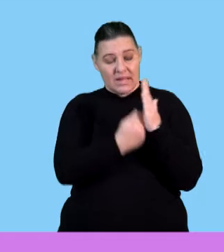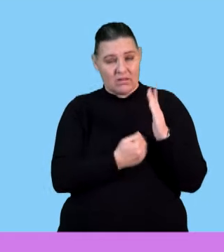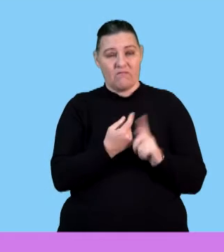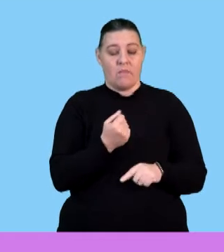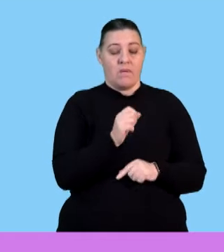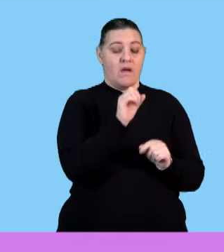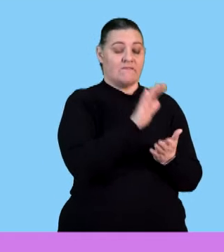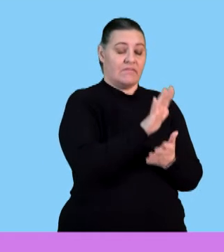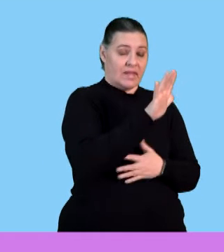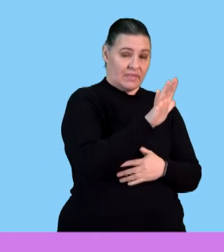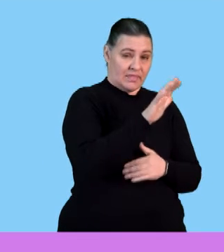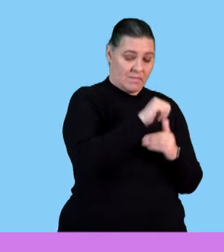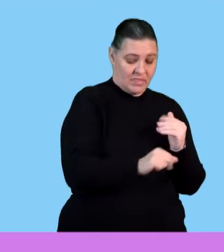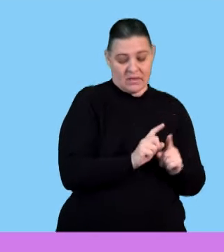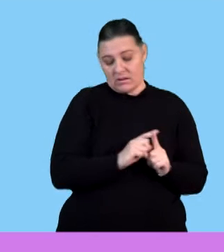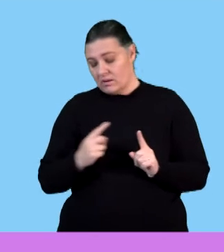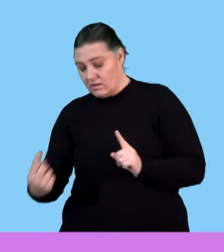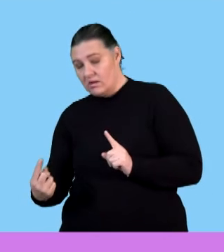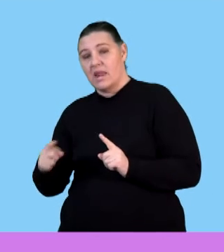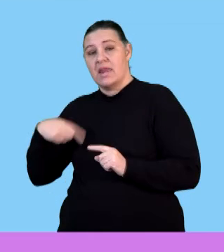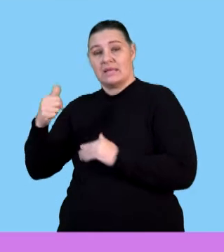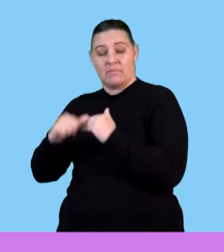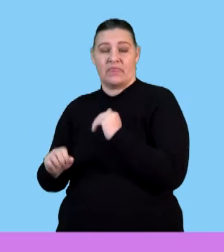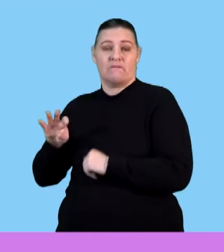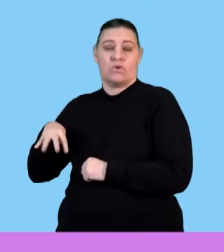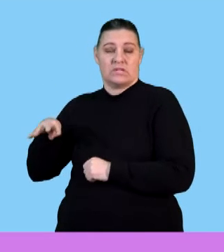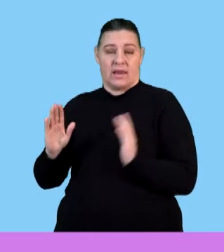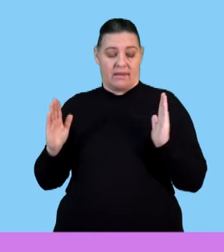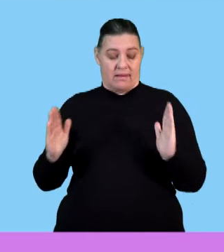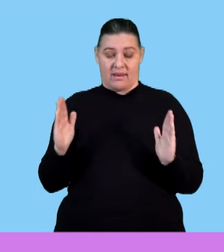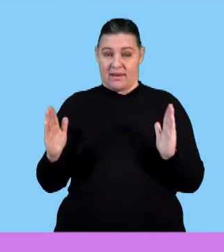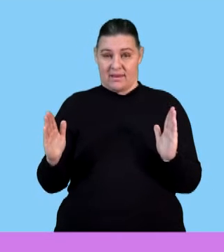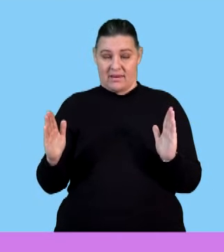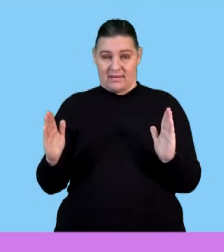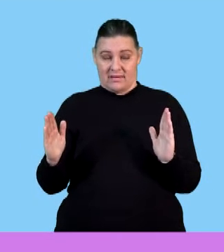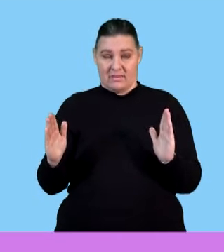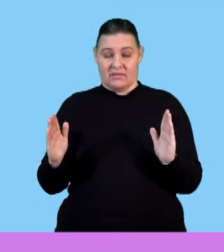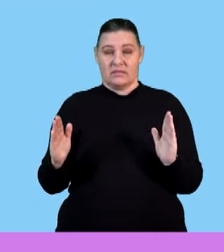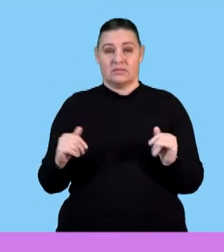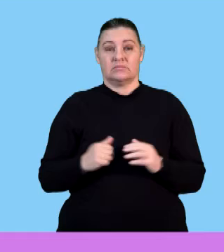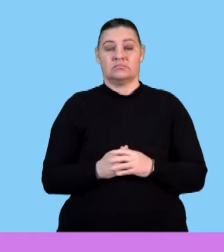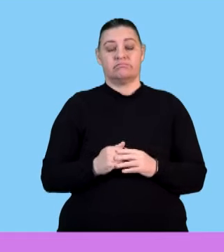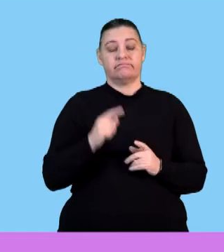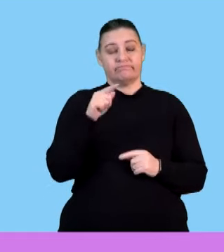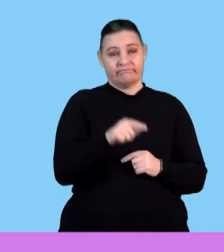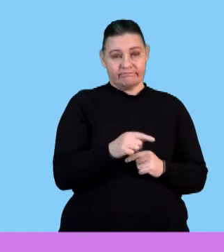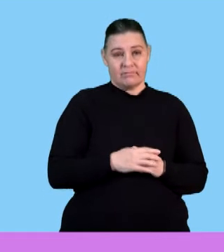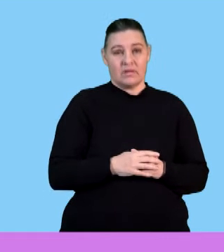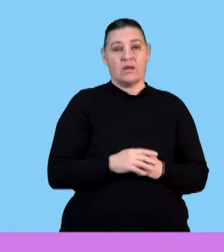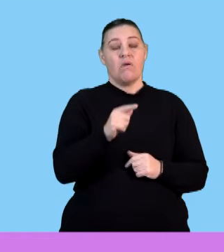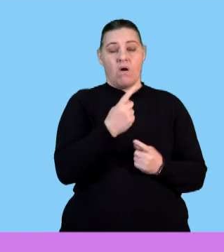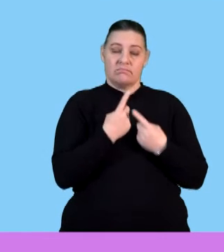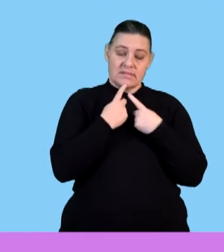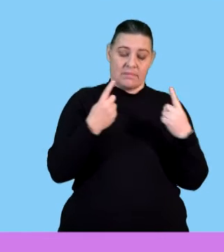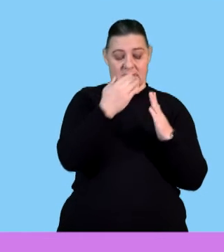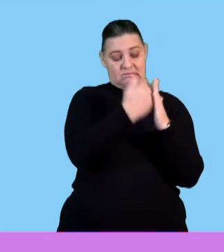run from the 15th of the month to the 14th of the next month. We've got to pay attention there. Below is a part of Pantsula's